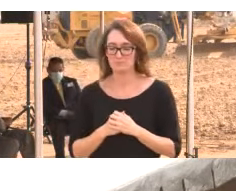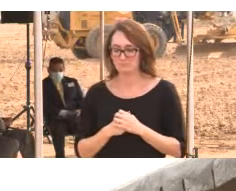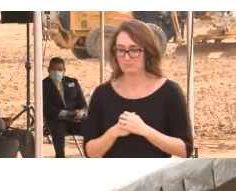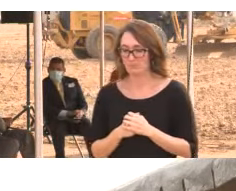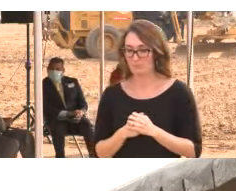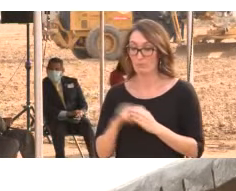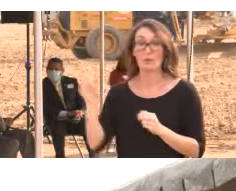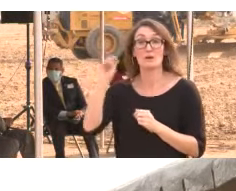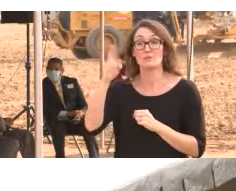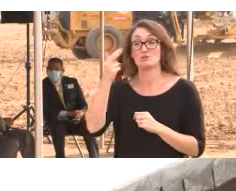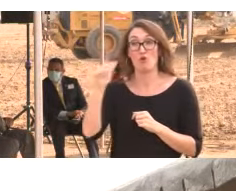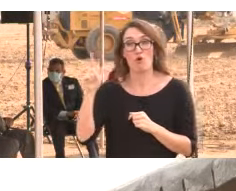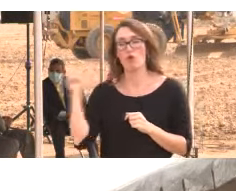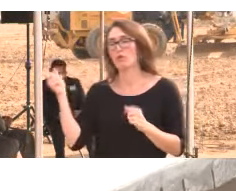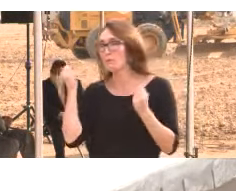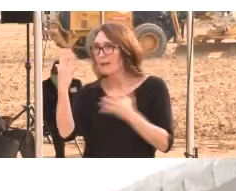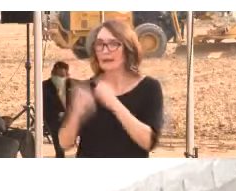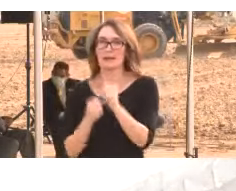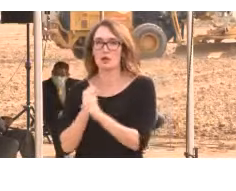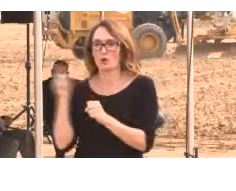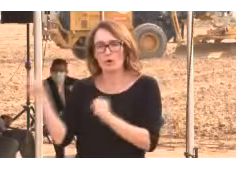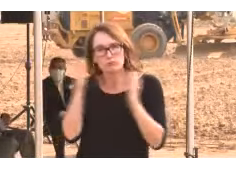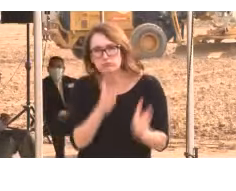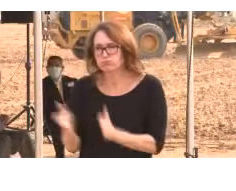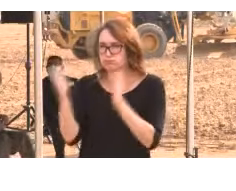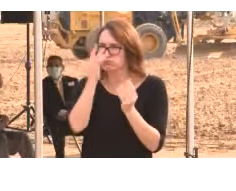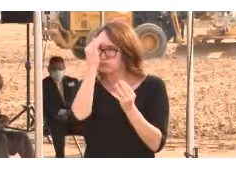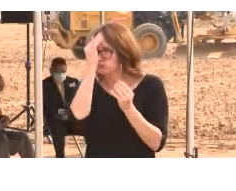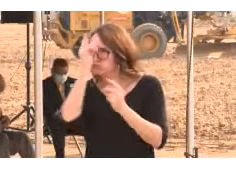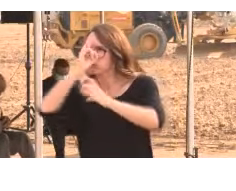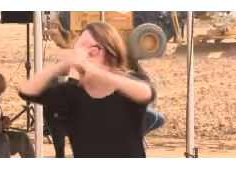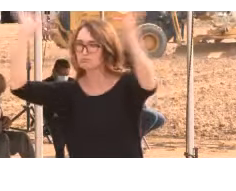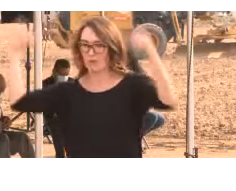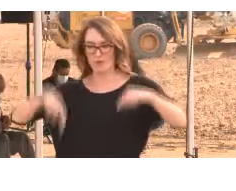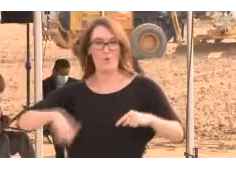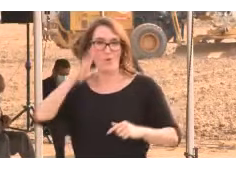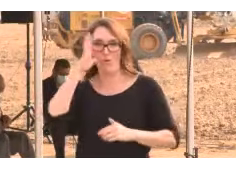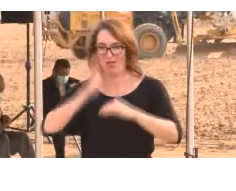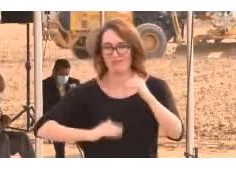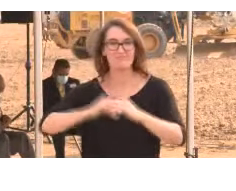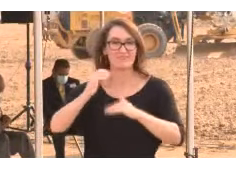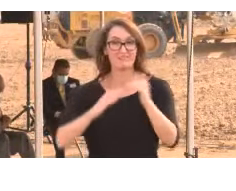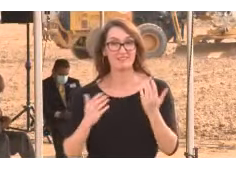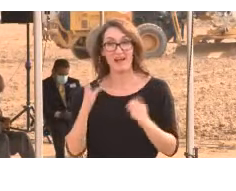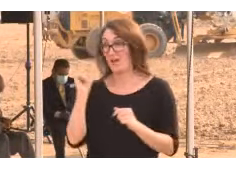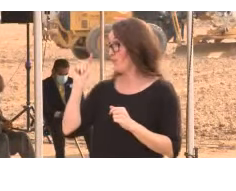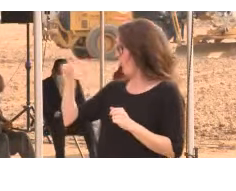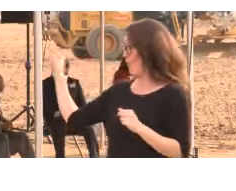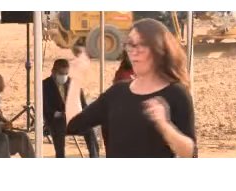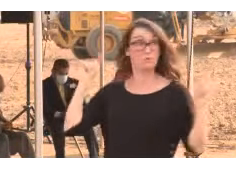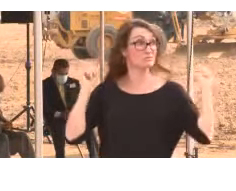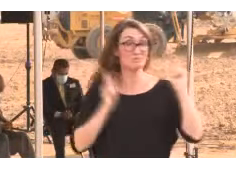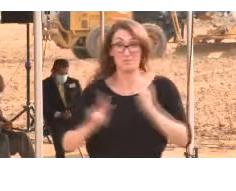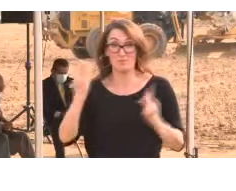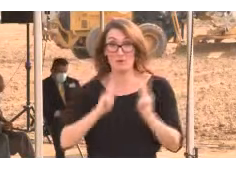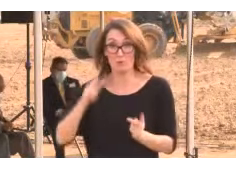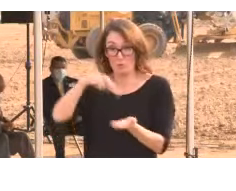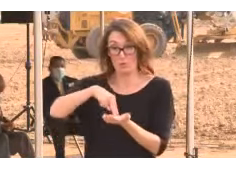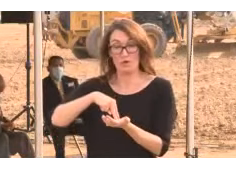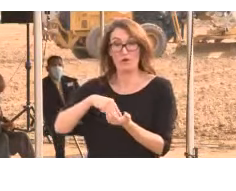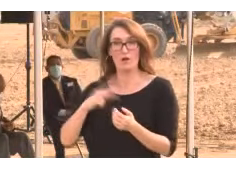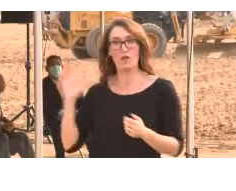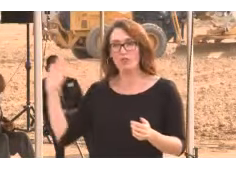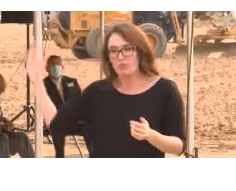Mr. Hall, for years you've planned this area to be developed along with so many others. It is these gentlemen who stand before you now. It is